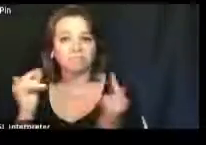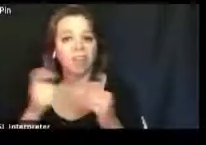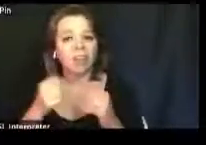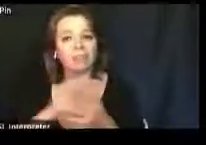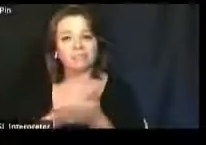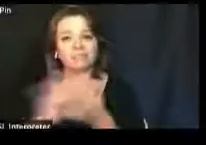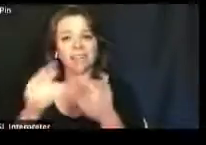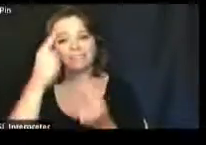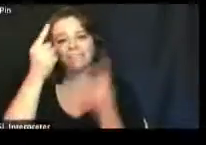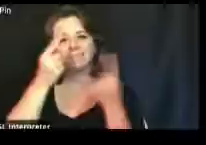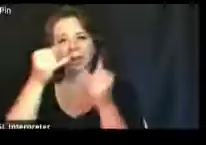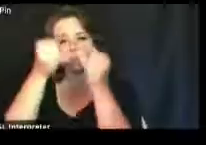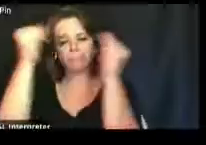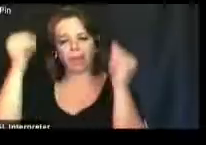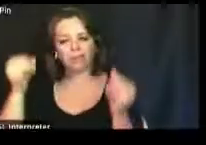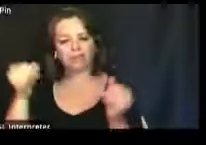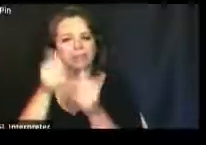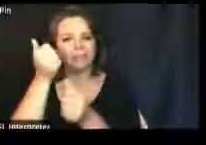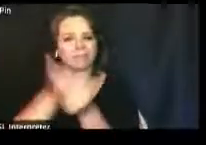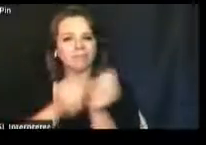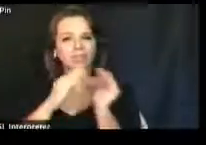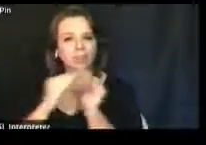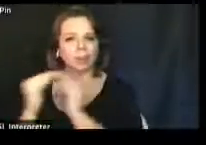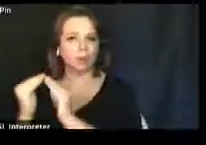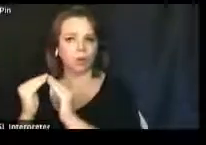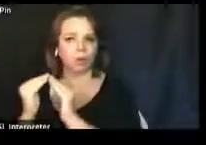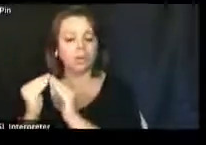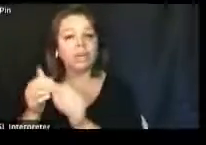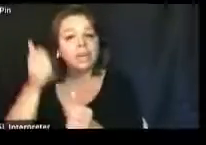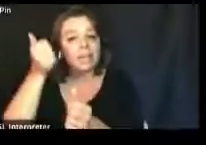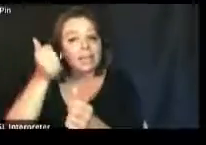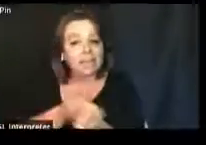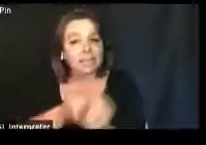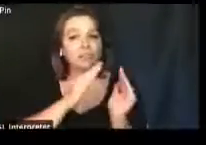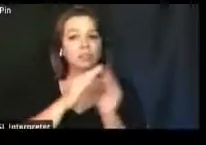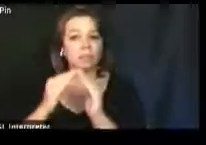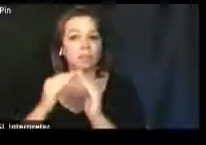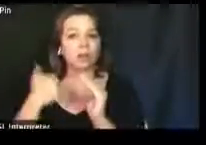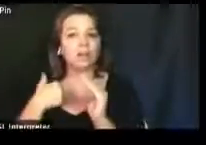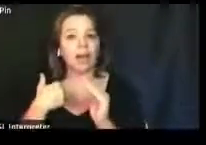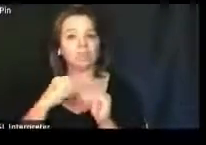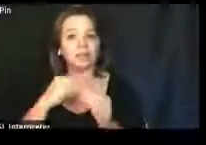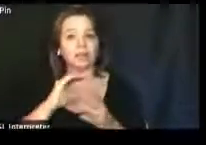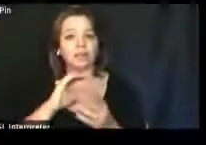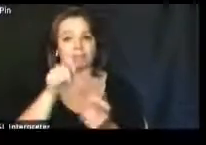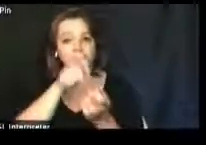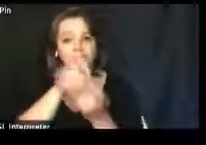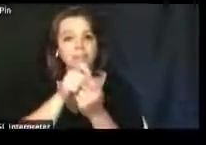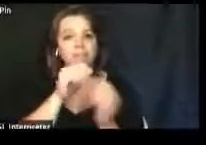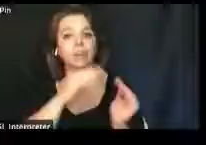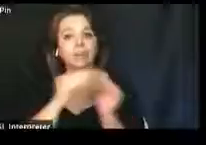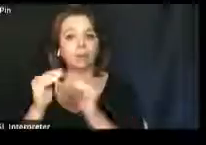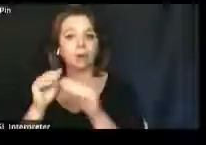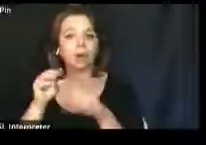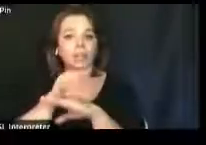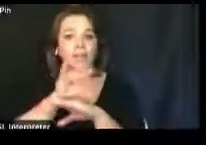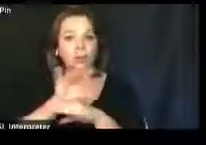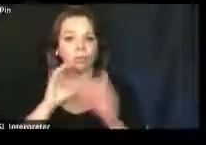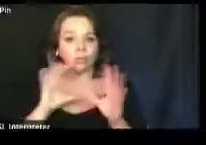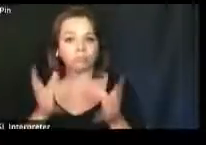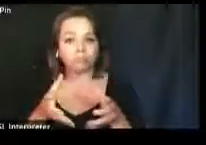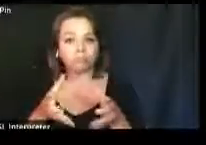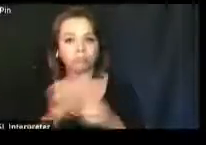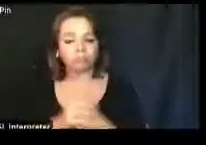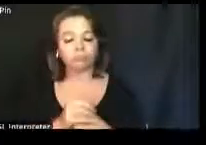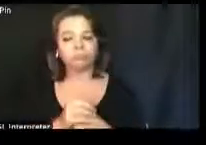of these neighborhoods. Each neighborhood has its own neighborhood council. Most importantly, these neighborhoods should be